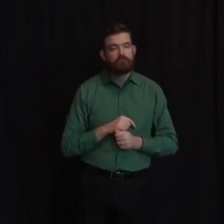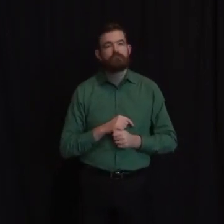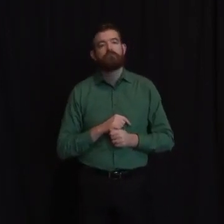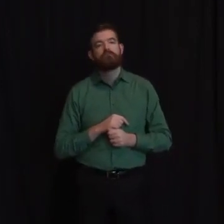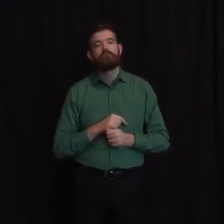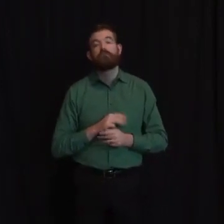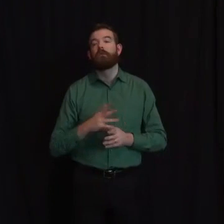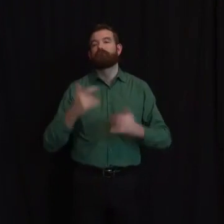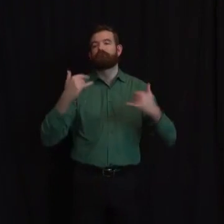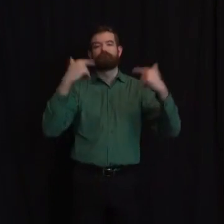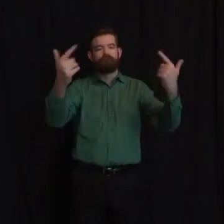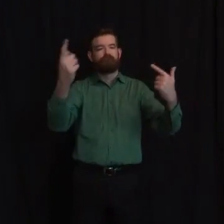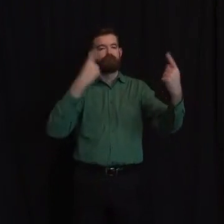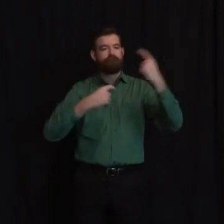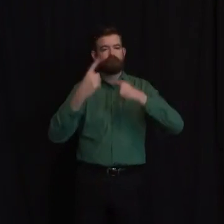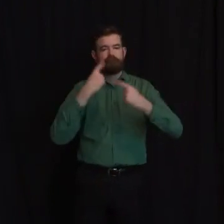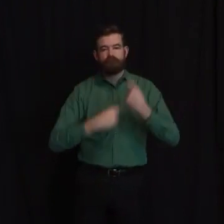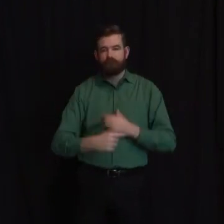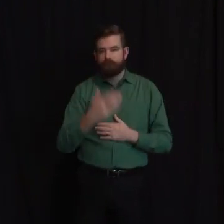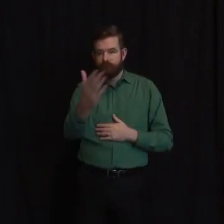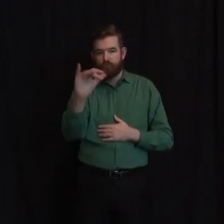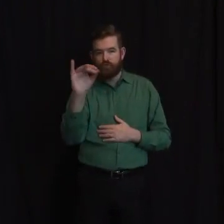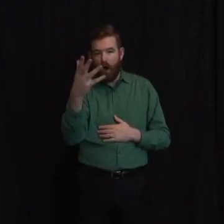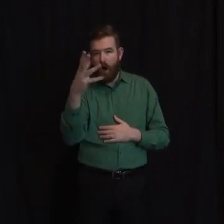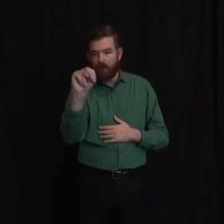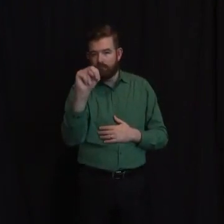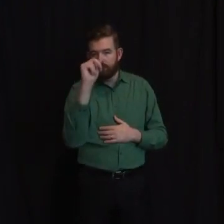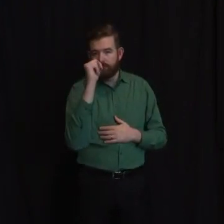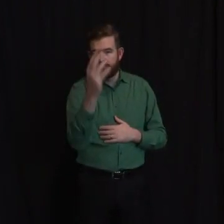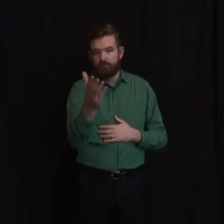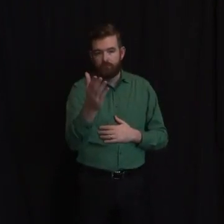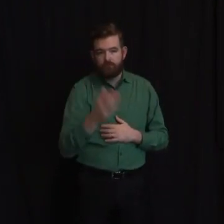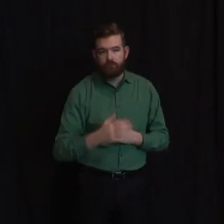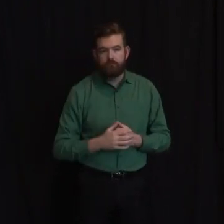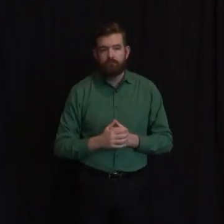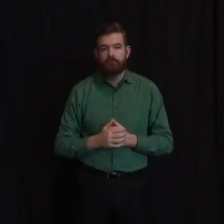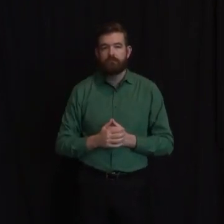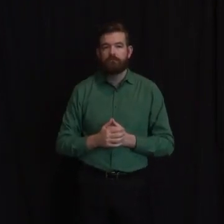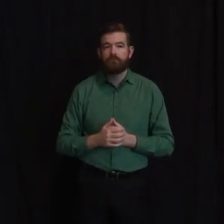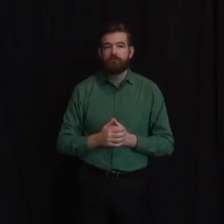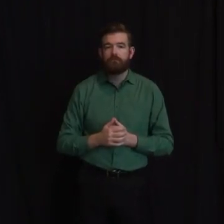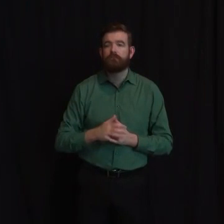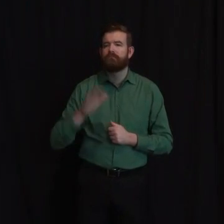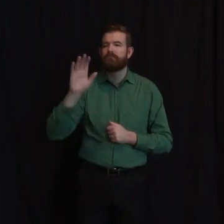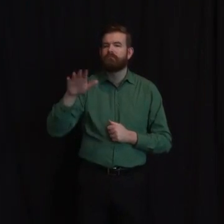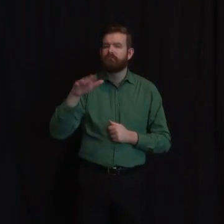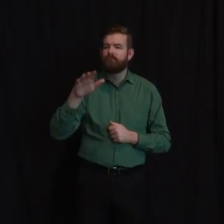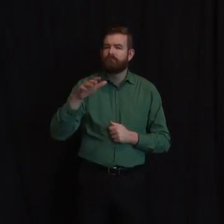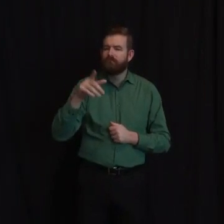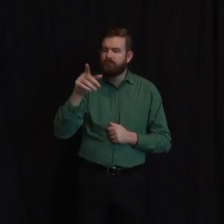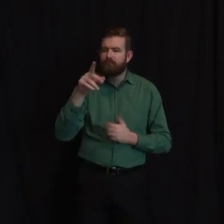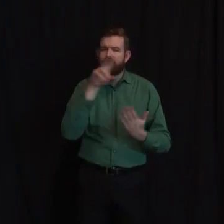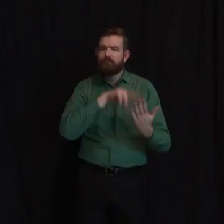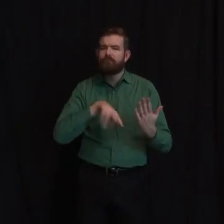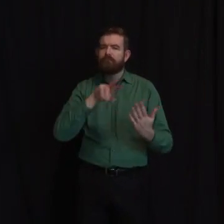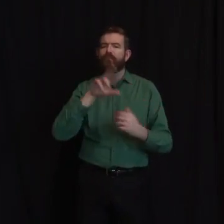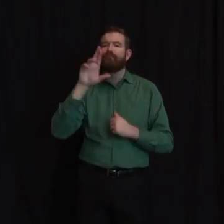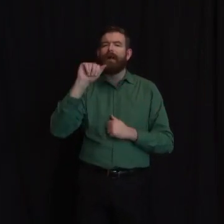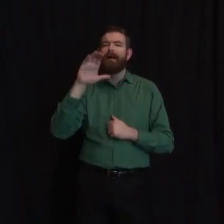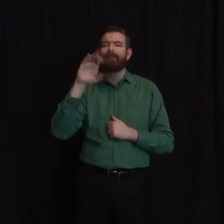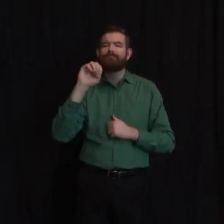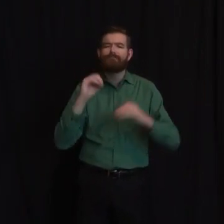afternoon. Hi. On the racial disparity, are you compiling data, particularly death and positive cases by zip